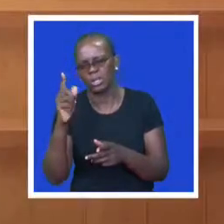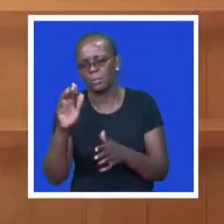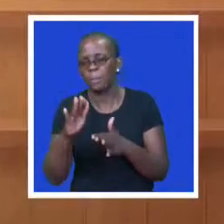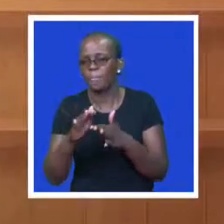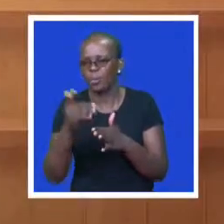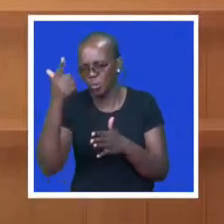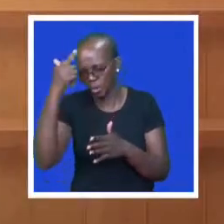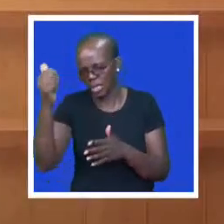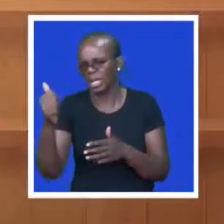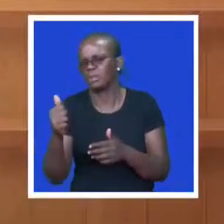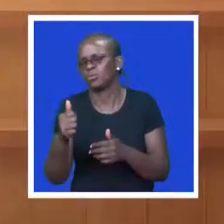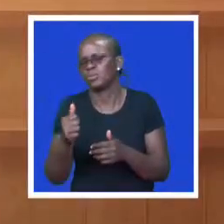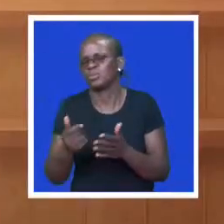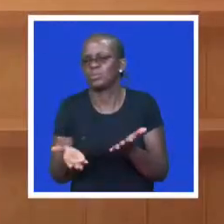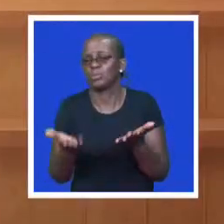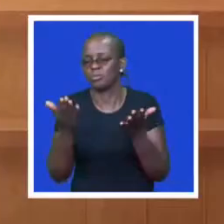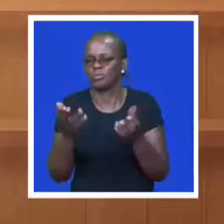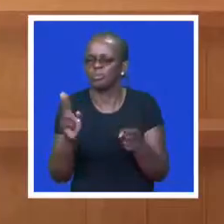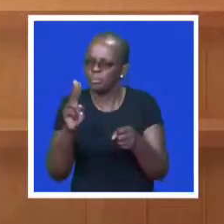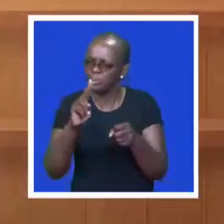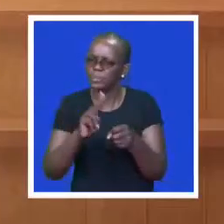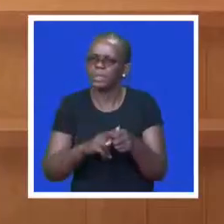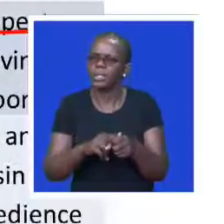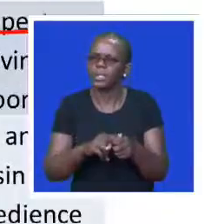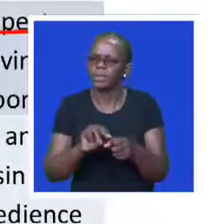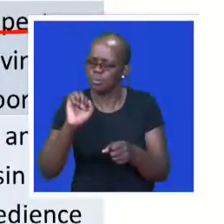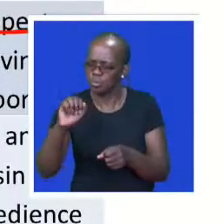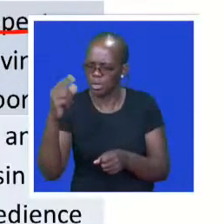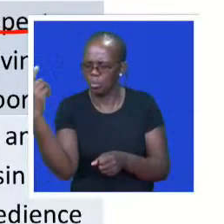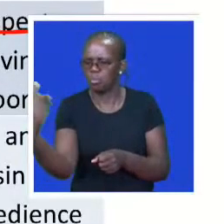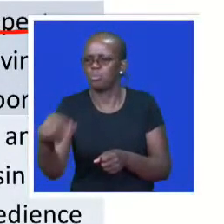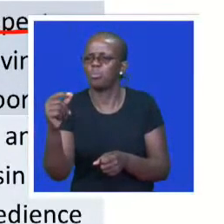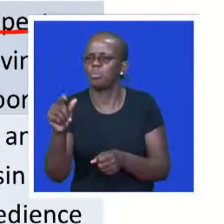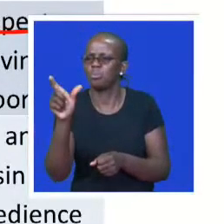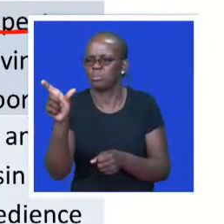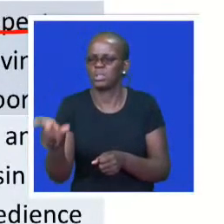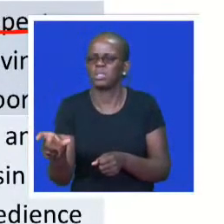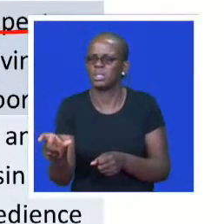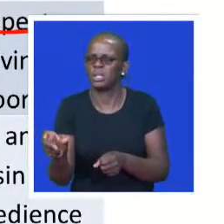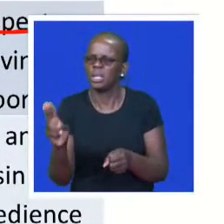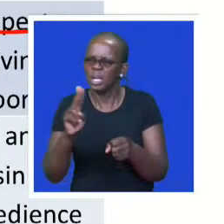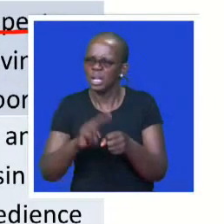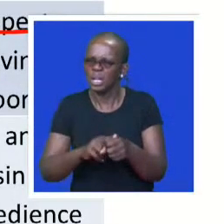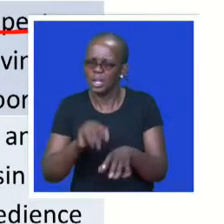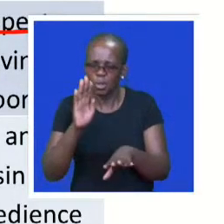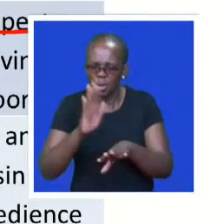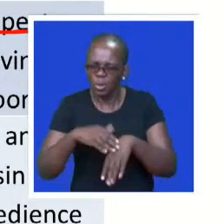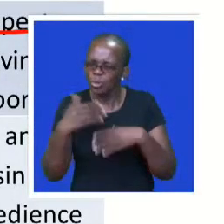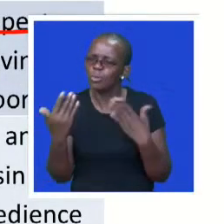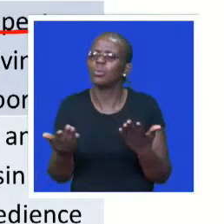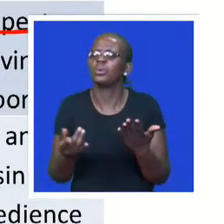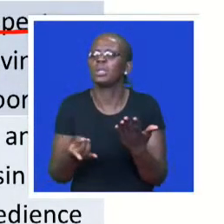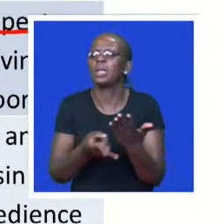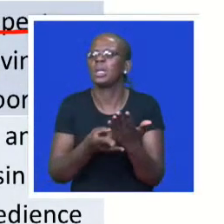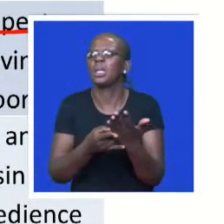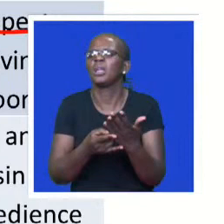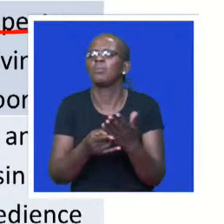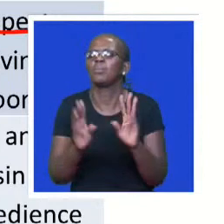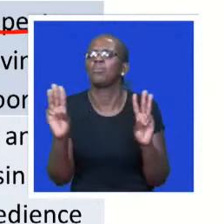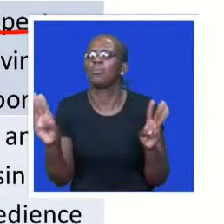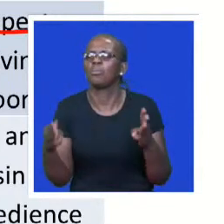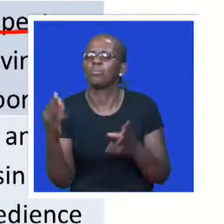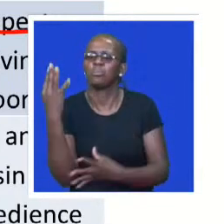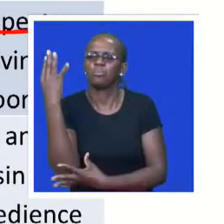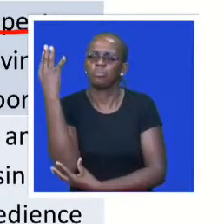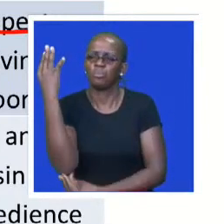old person, for you that is a sin. If you do not give to the poor, Jesus instructed us to do what? To be